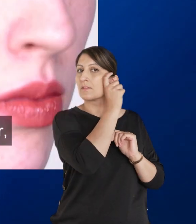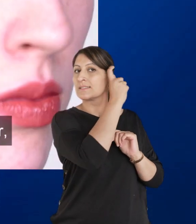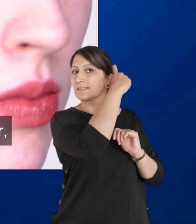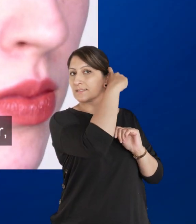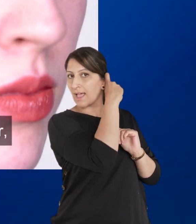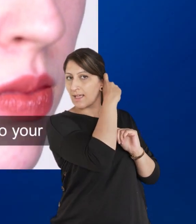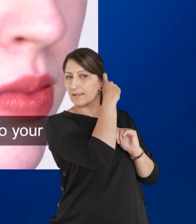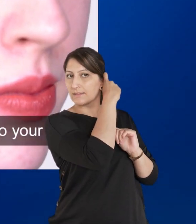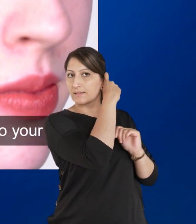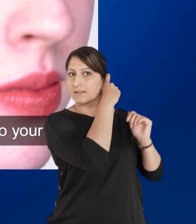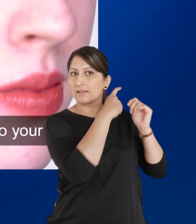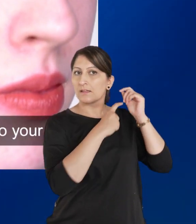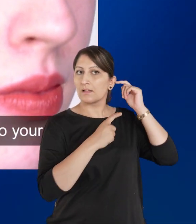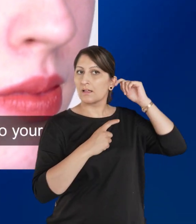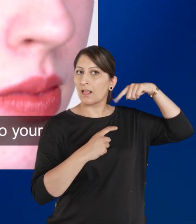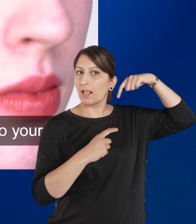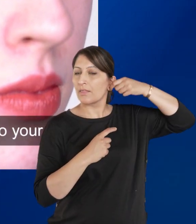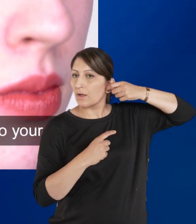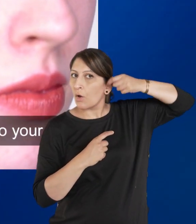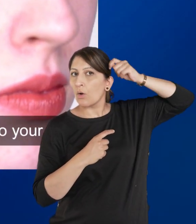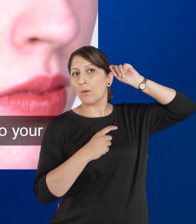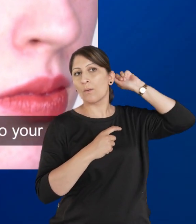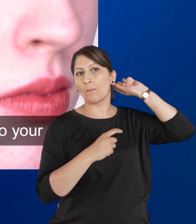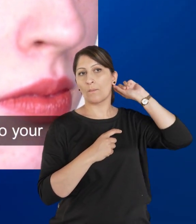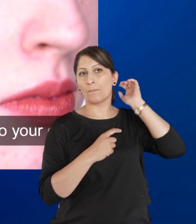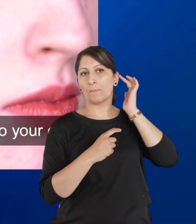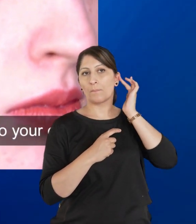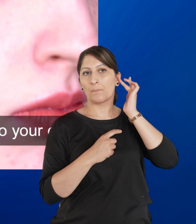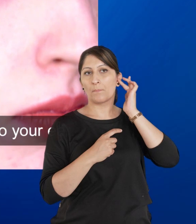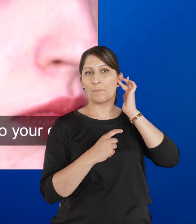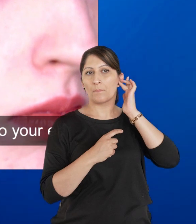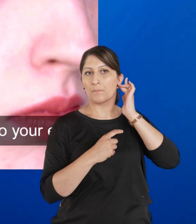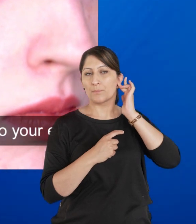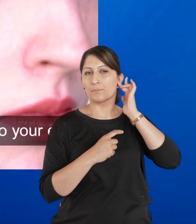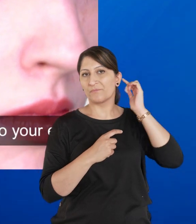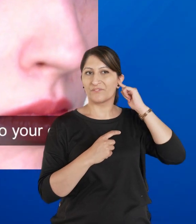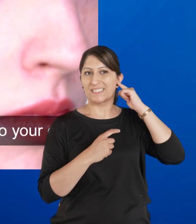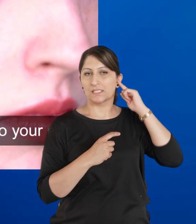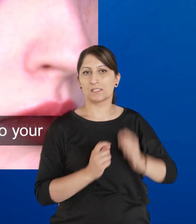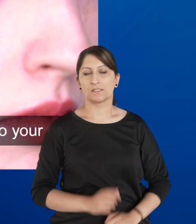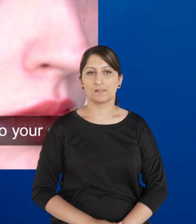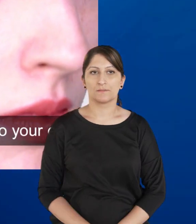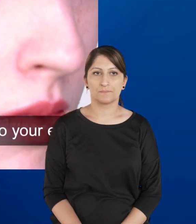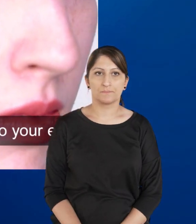ear. Feel for the tube in front of your ear, grip it and wiggle it into your ear.